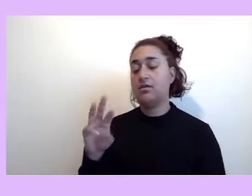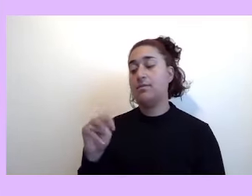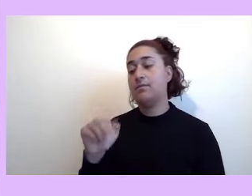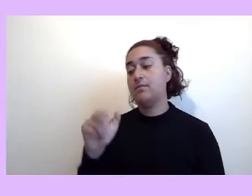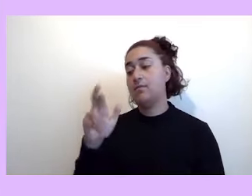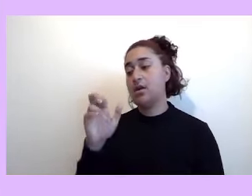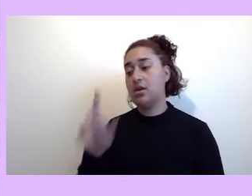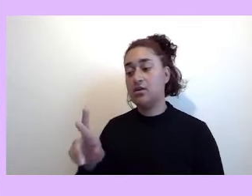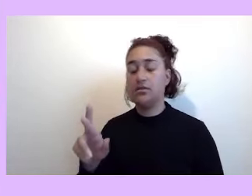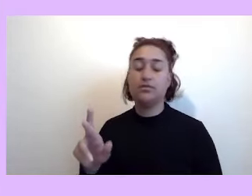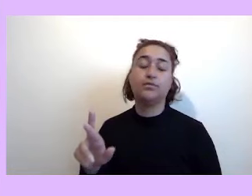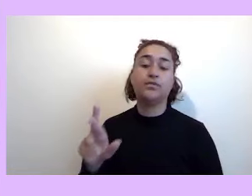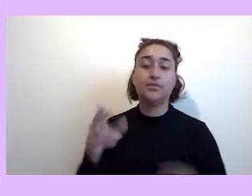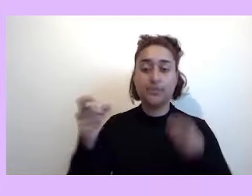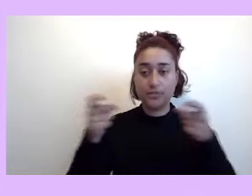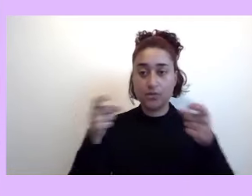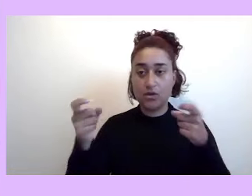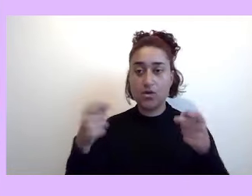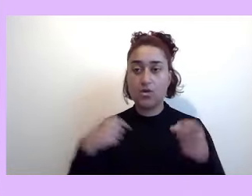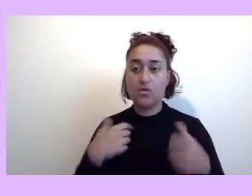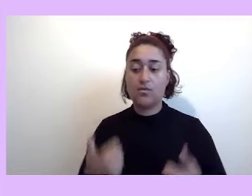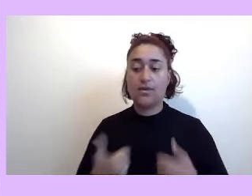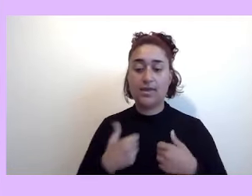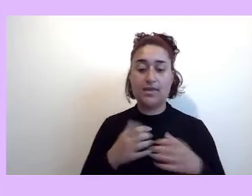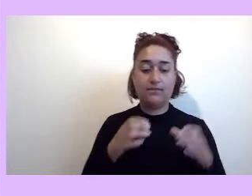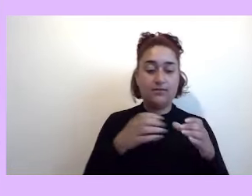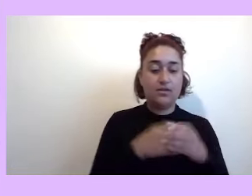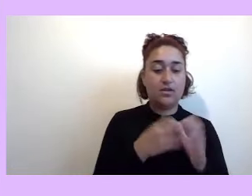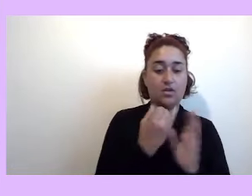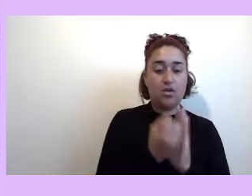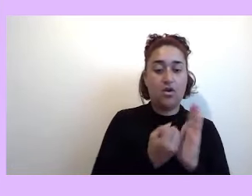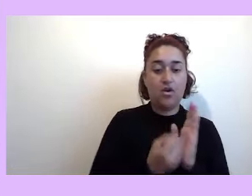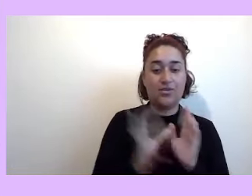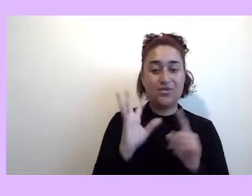lived within the Arts and Culture Cabinet. So Cara's actually my former boss.